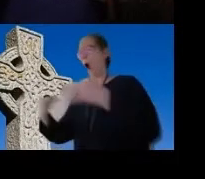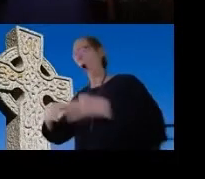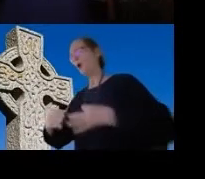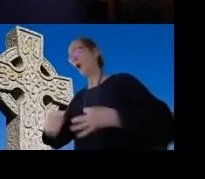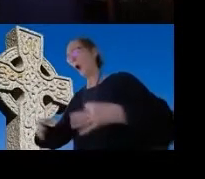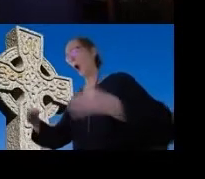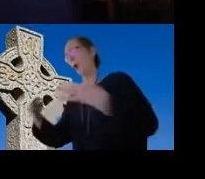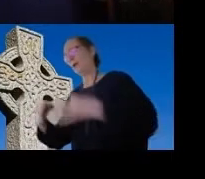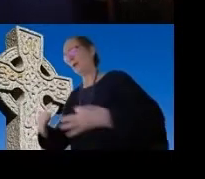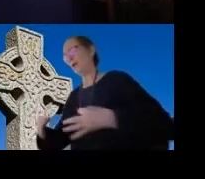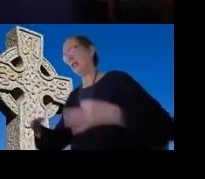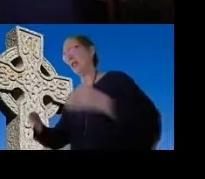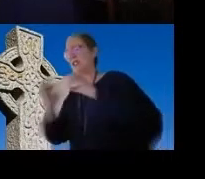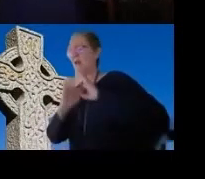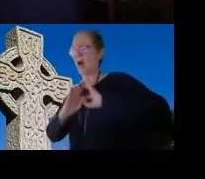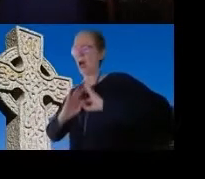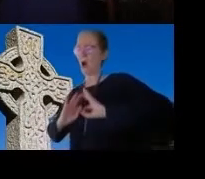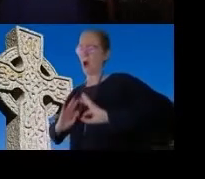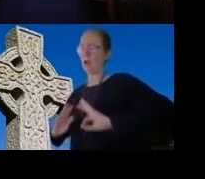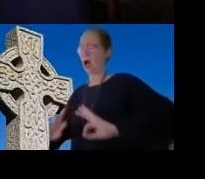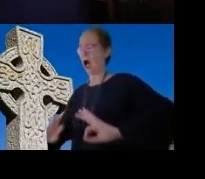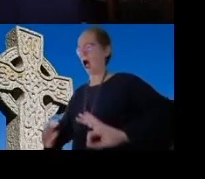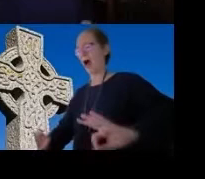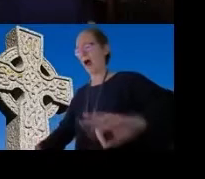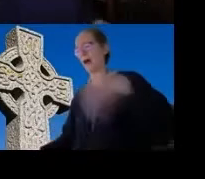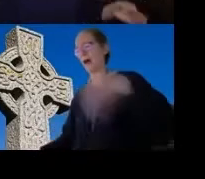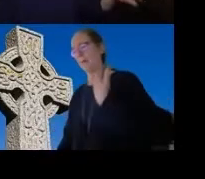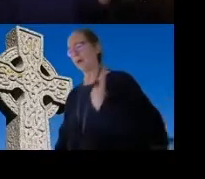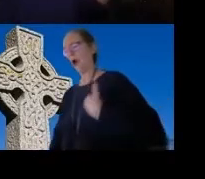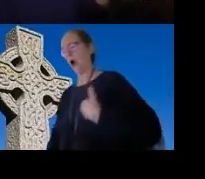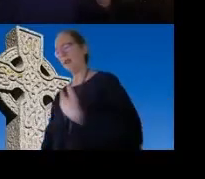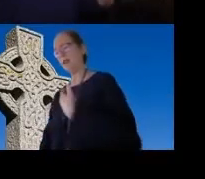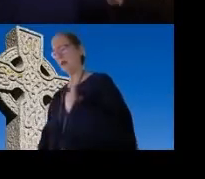promised us by thee, Iona.